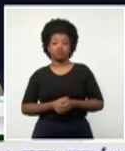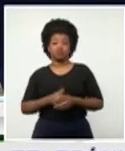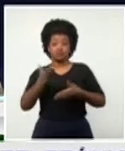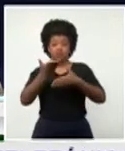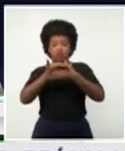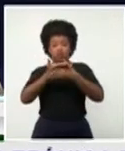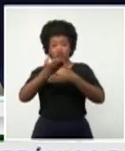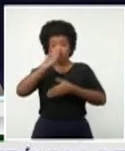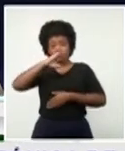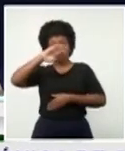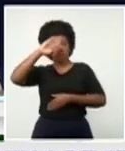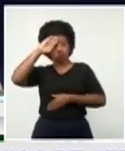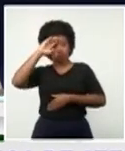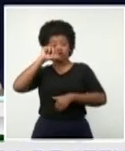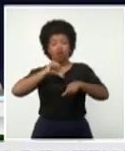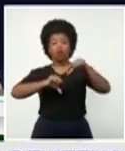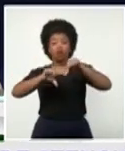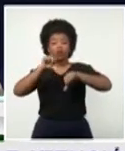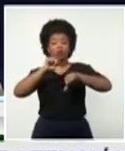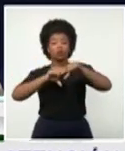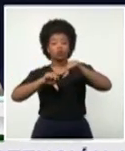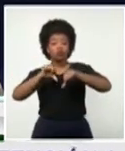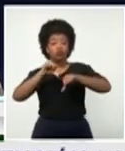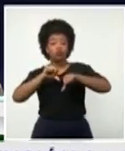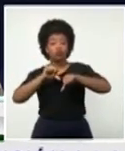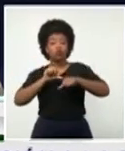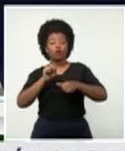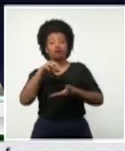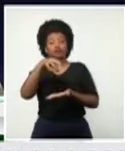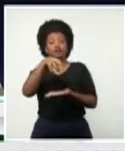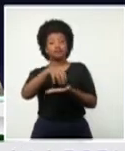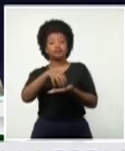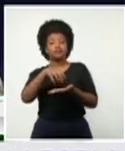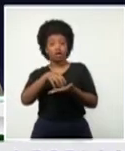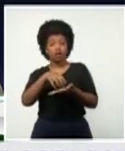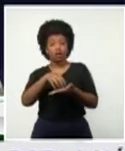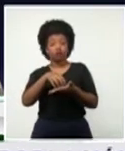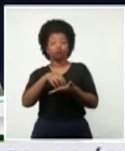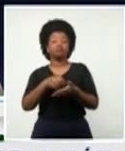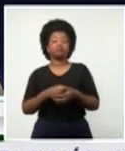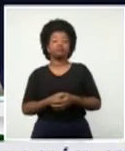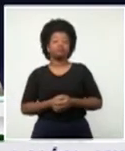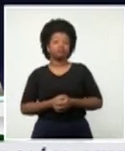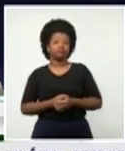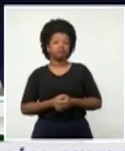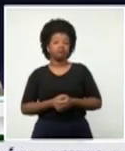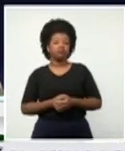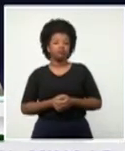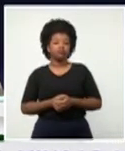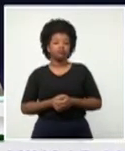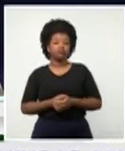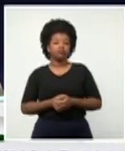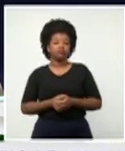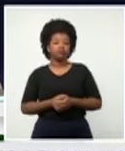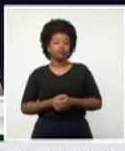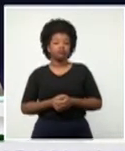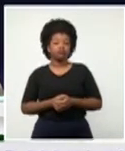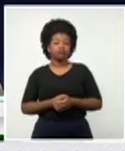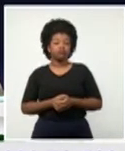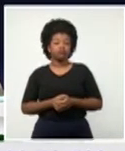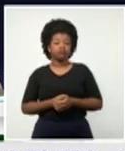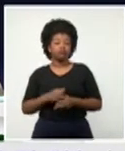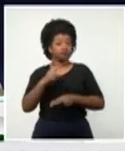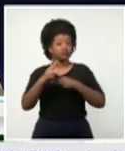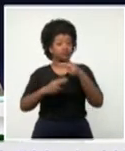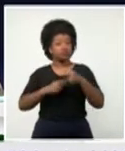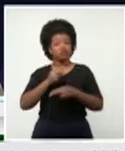272, and Santiago de Cuba and the Center of Genetics and Biotechnology